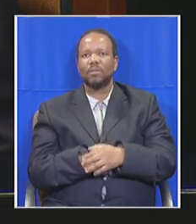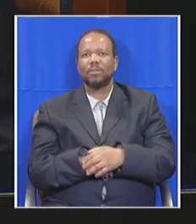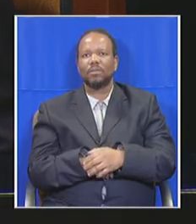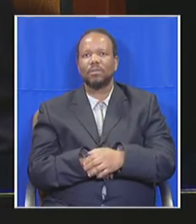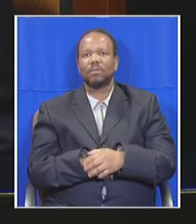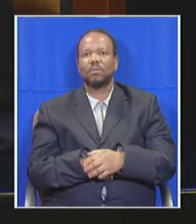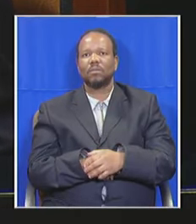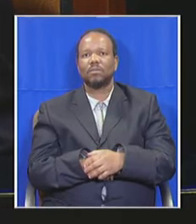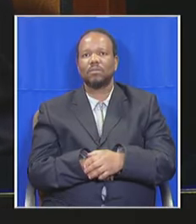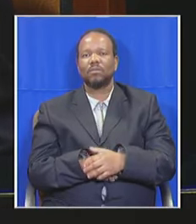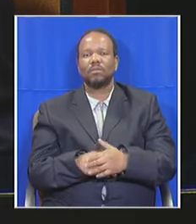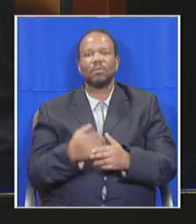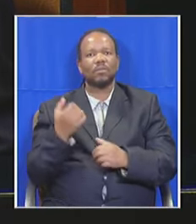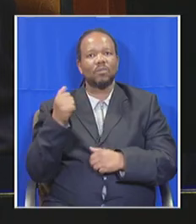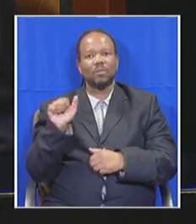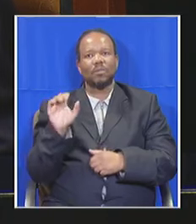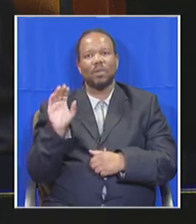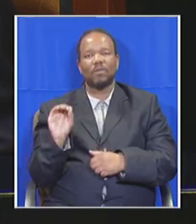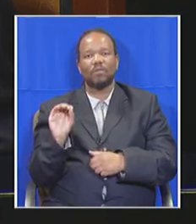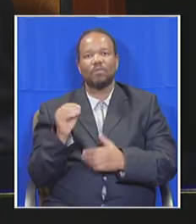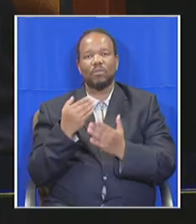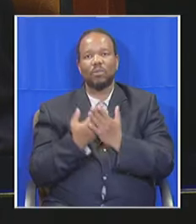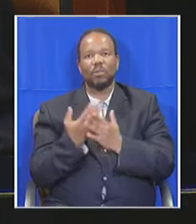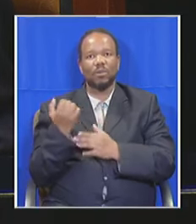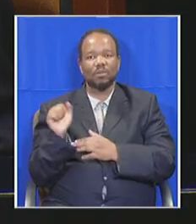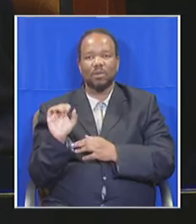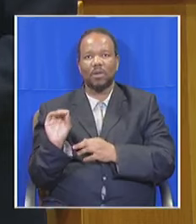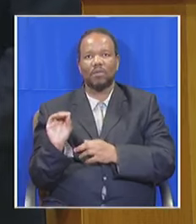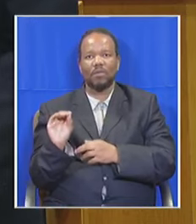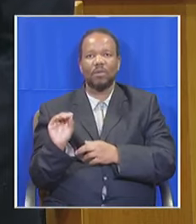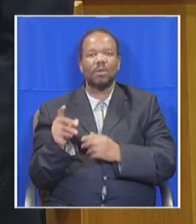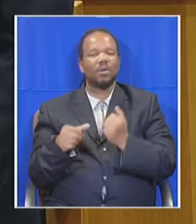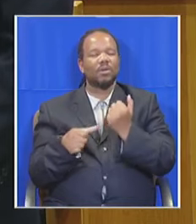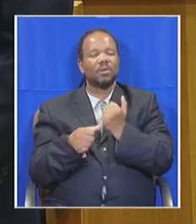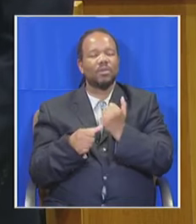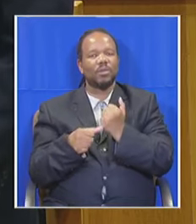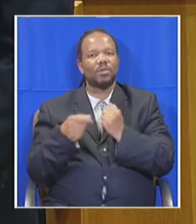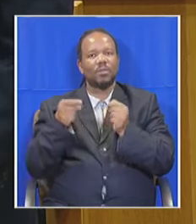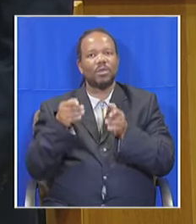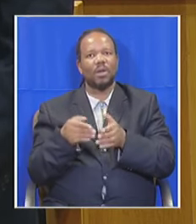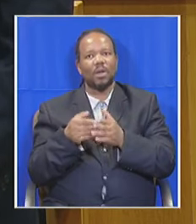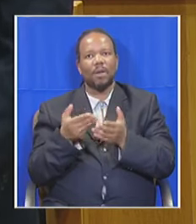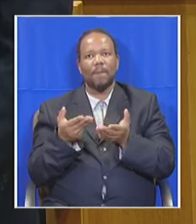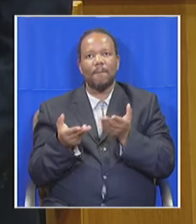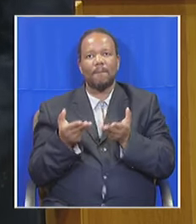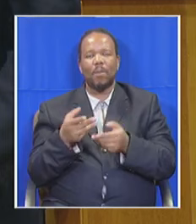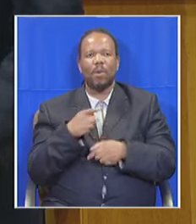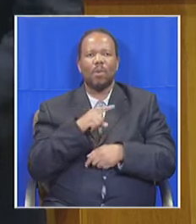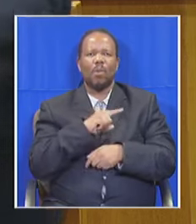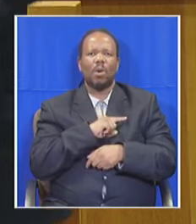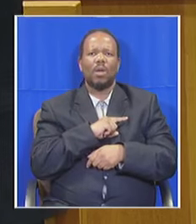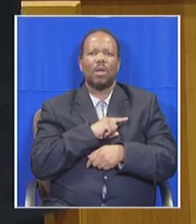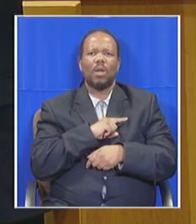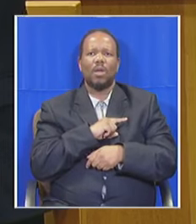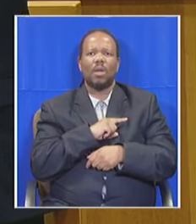any objection to that proposal? Deputy Speaker? Yes. May we ask why? Is it because